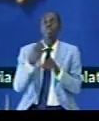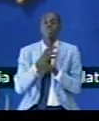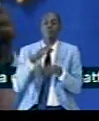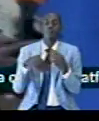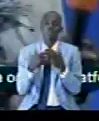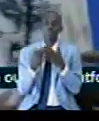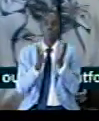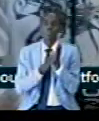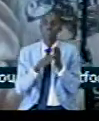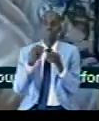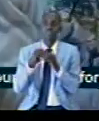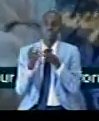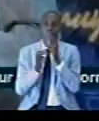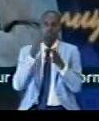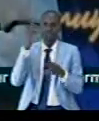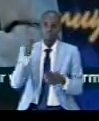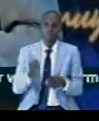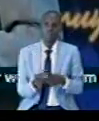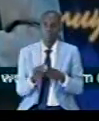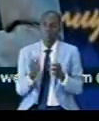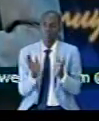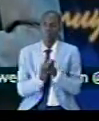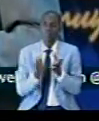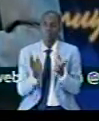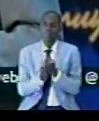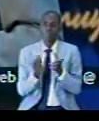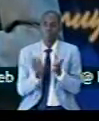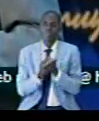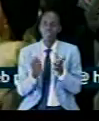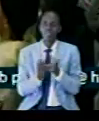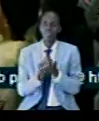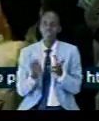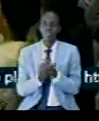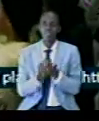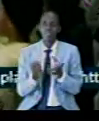name. Put your hands together for Jesus.